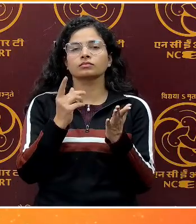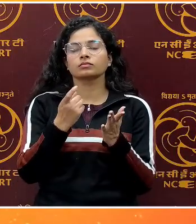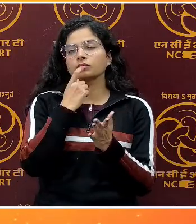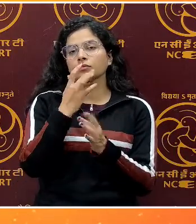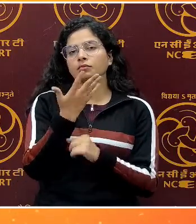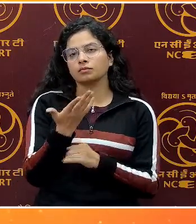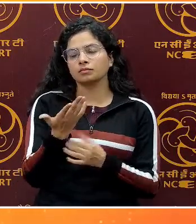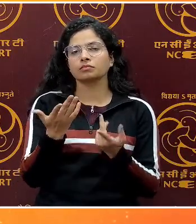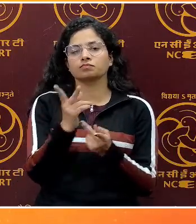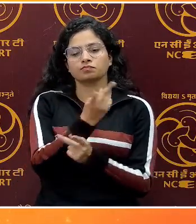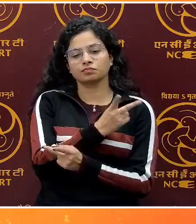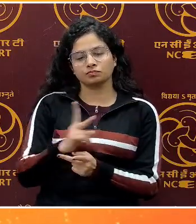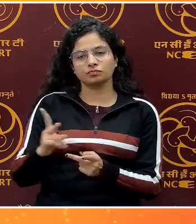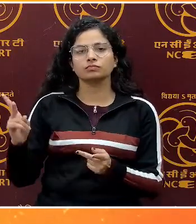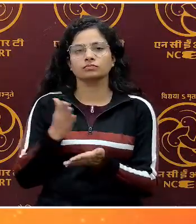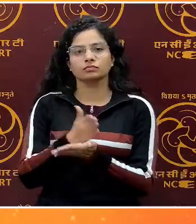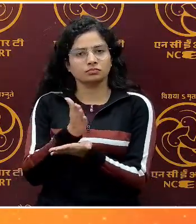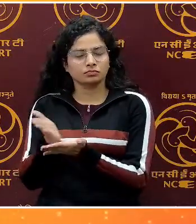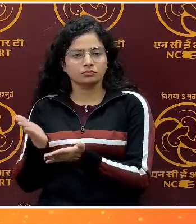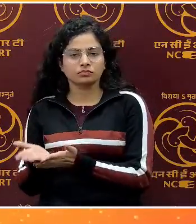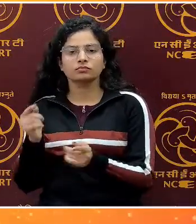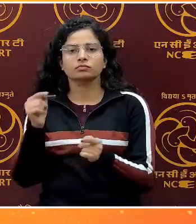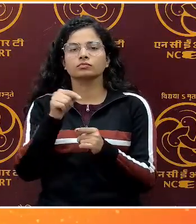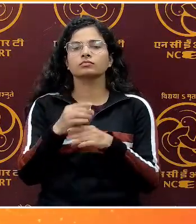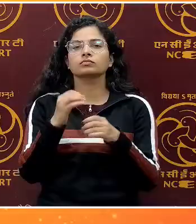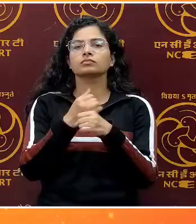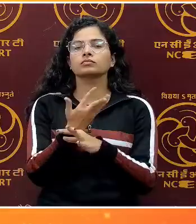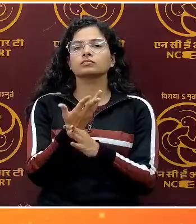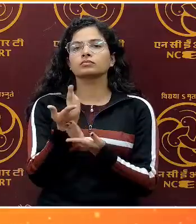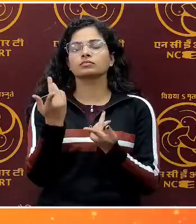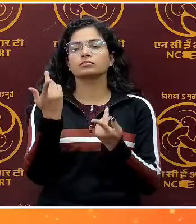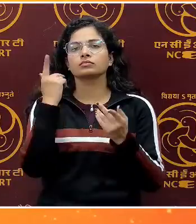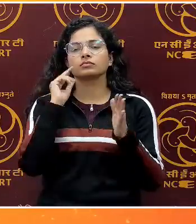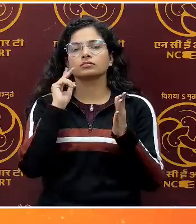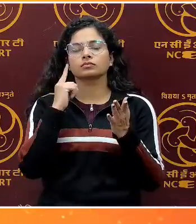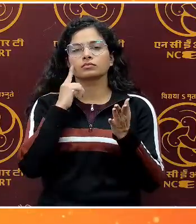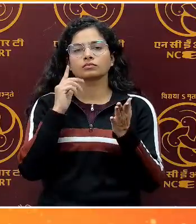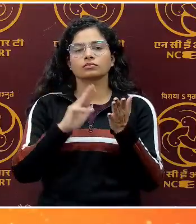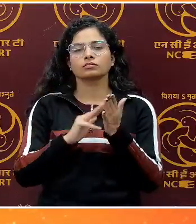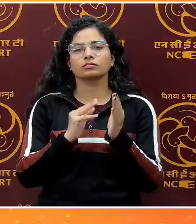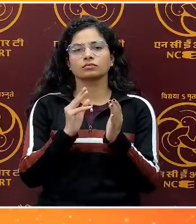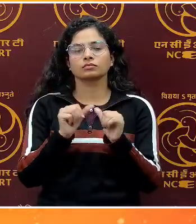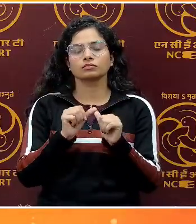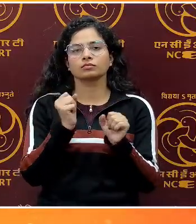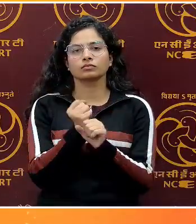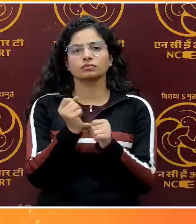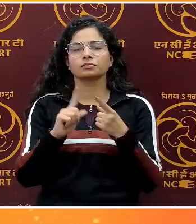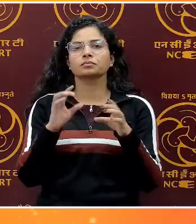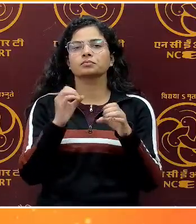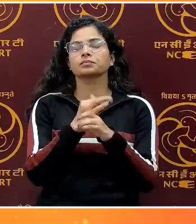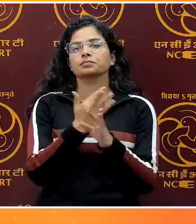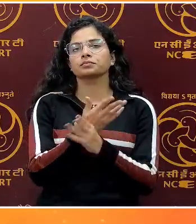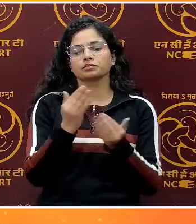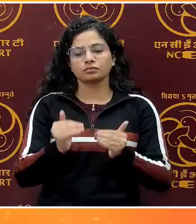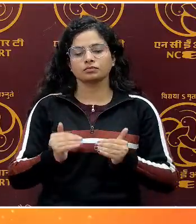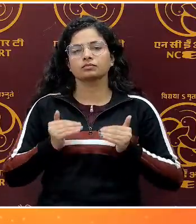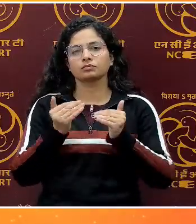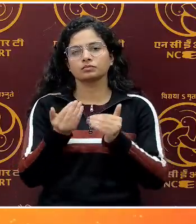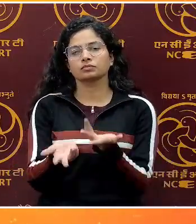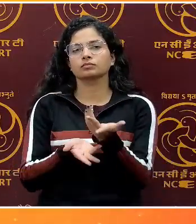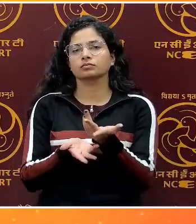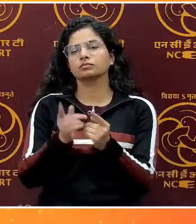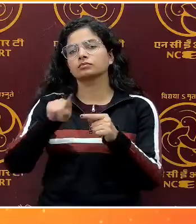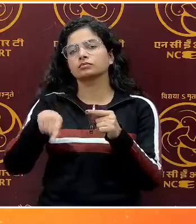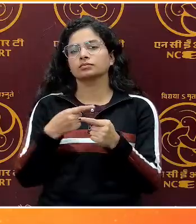the types and how they form their image. Okay. And then after that we'll be talking